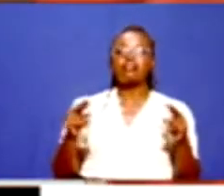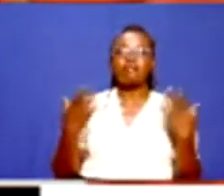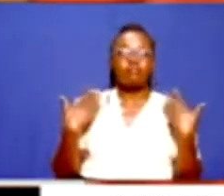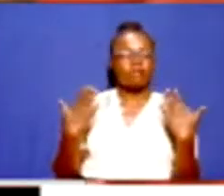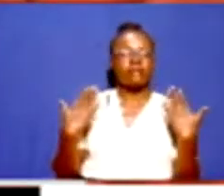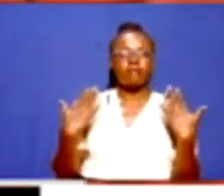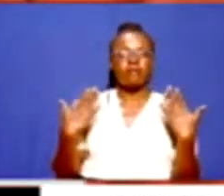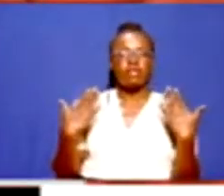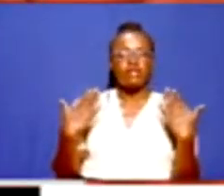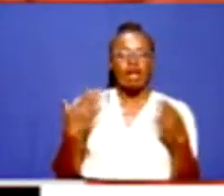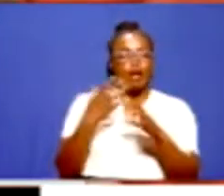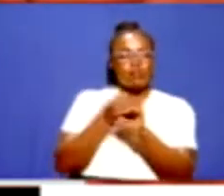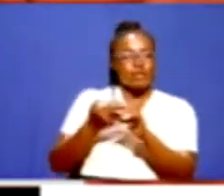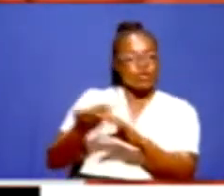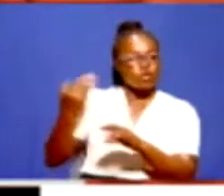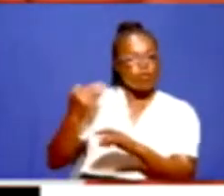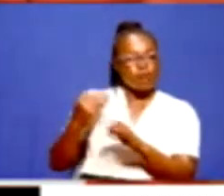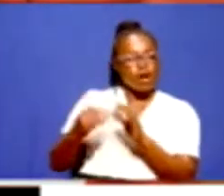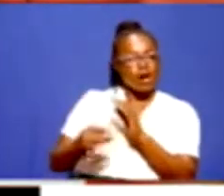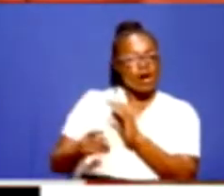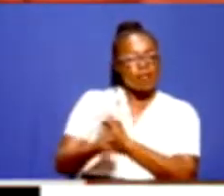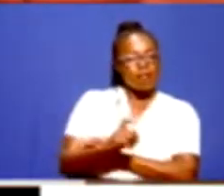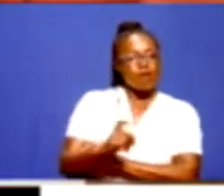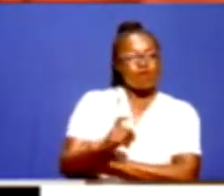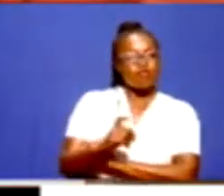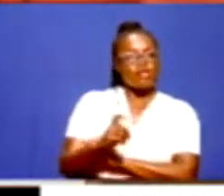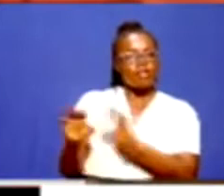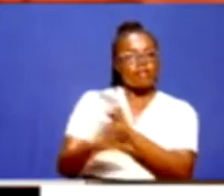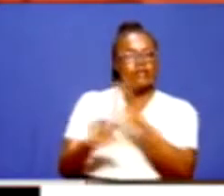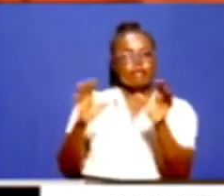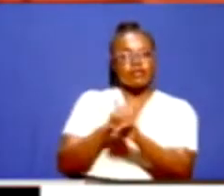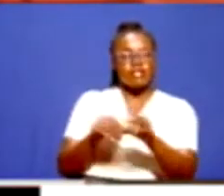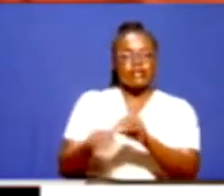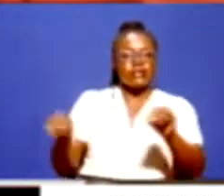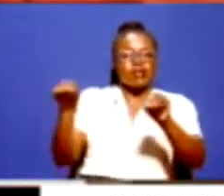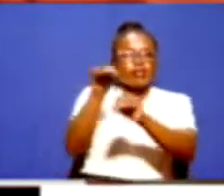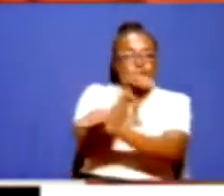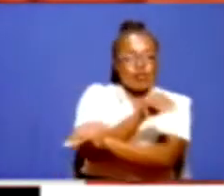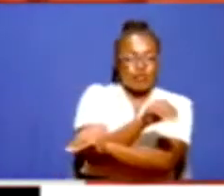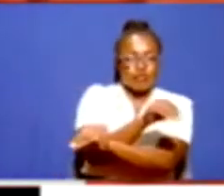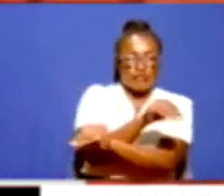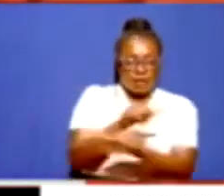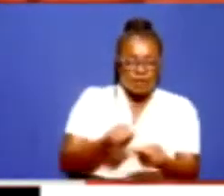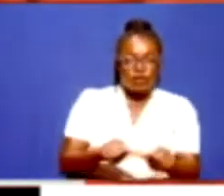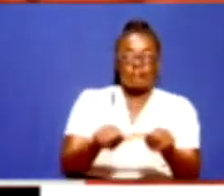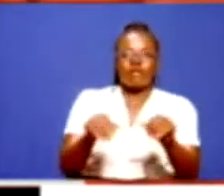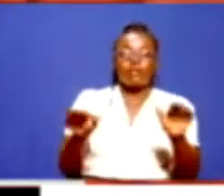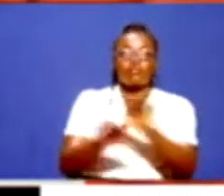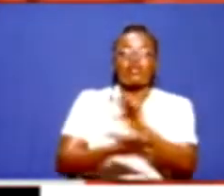Rais wao Magufuli, the vice president took over. Waliketi kesho yake, the vice president